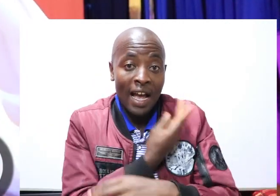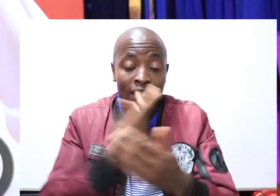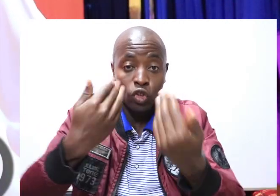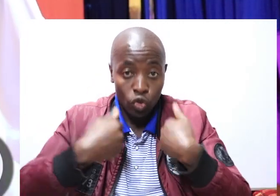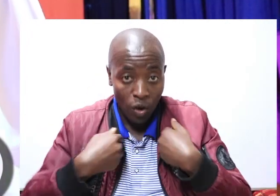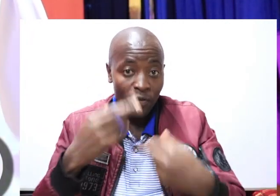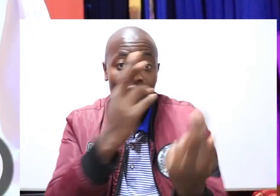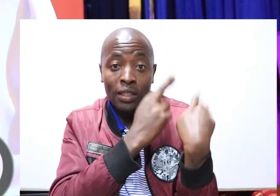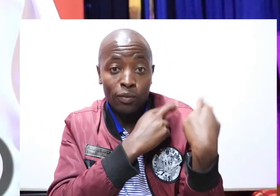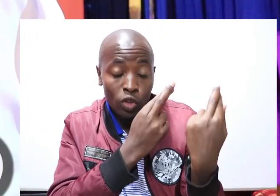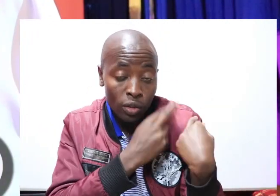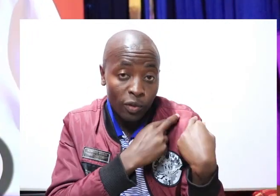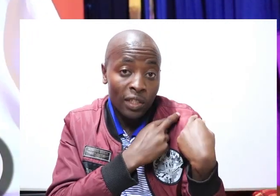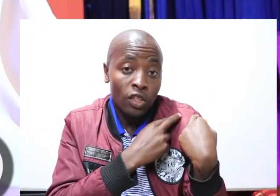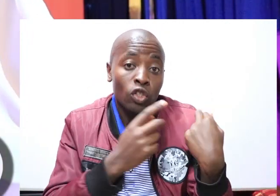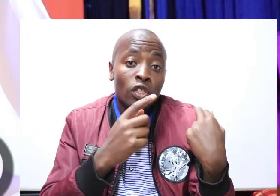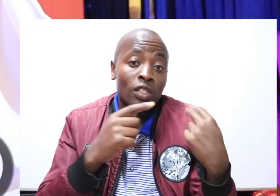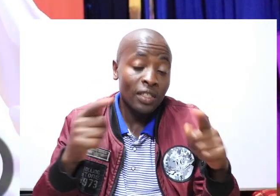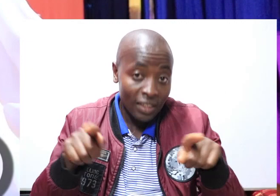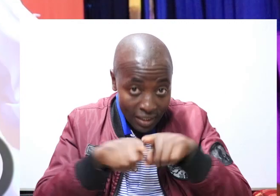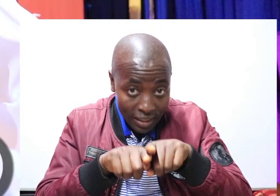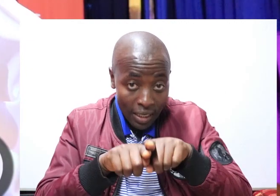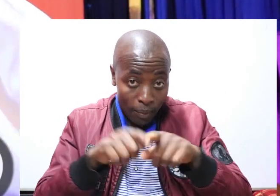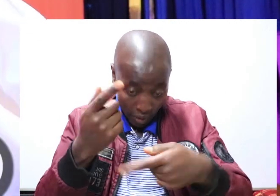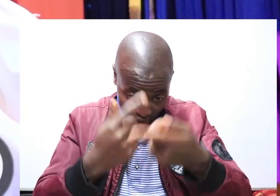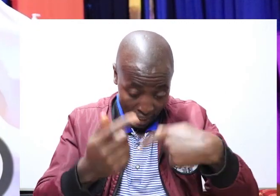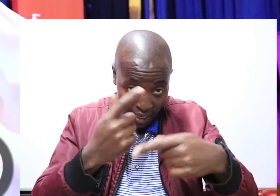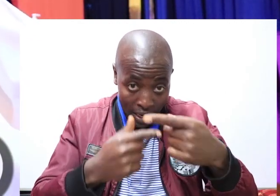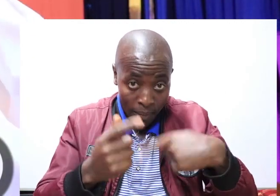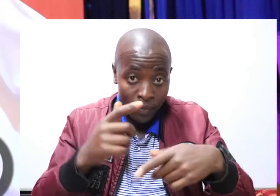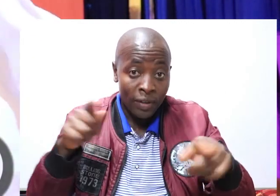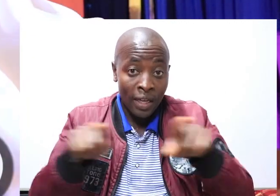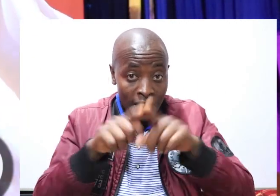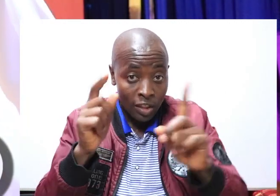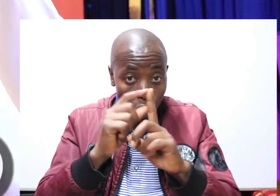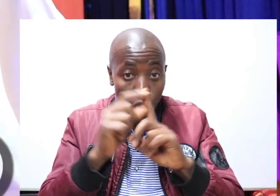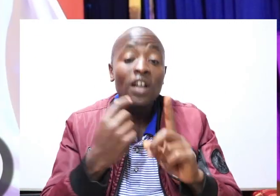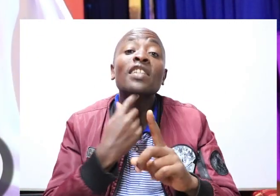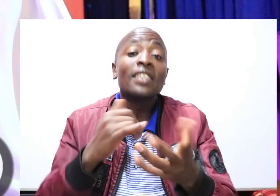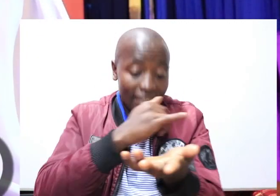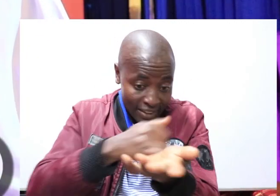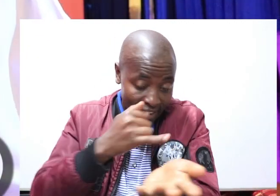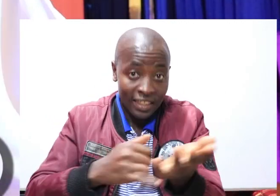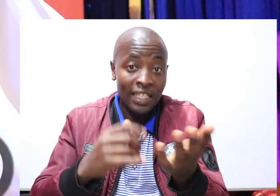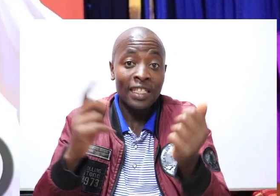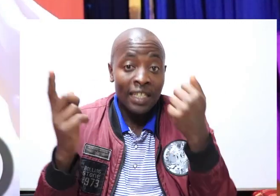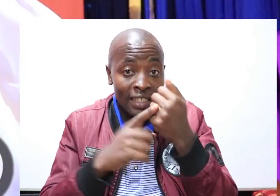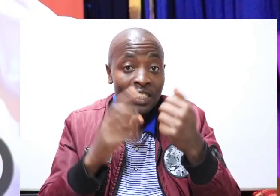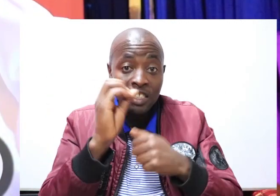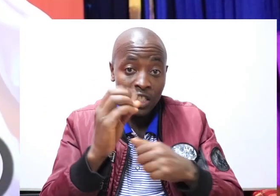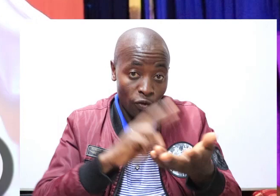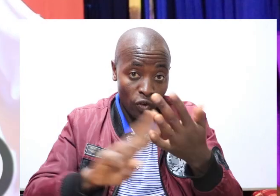up the mantle and the responsibility and arise to the occasion. As the word of God says in Isaiah 60 from verse 1,